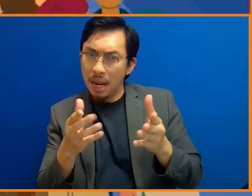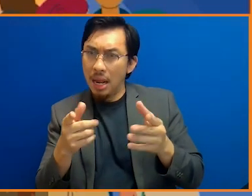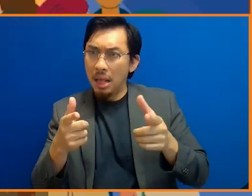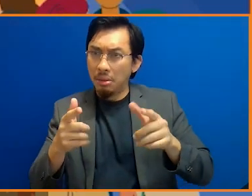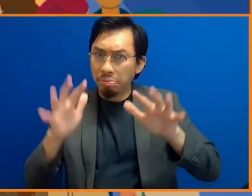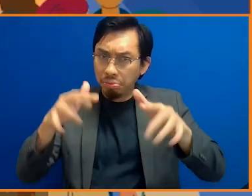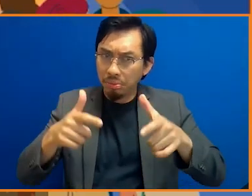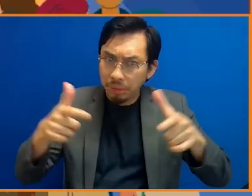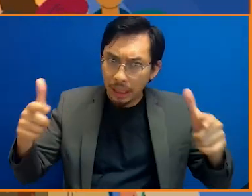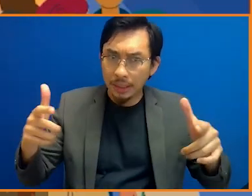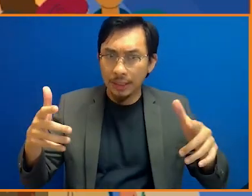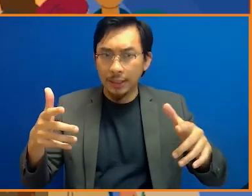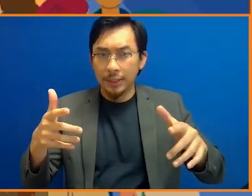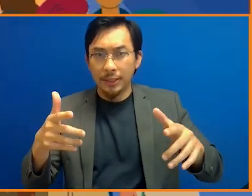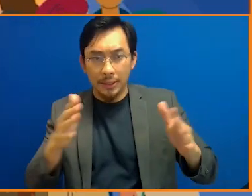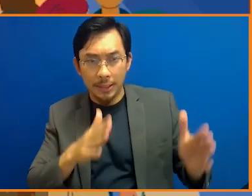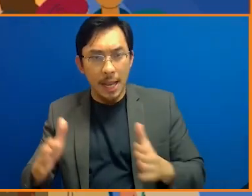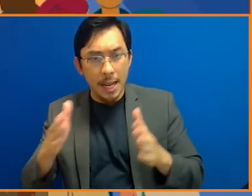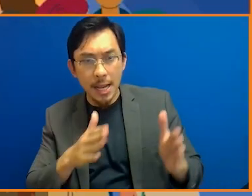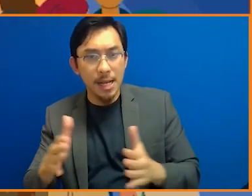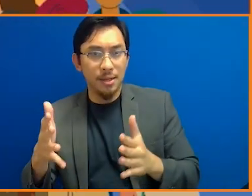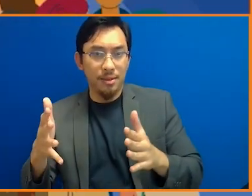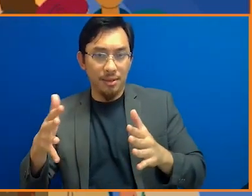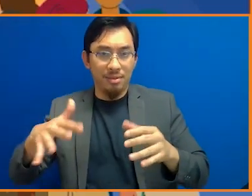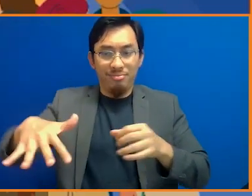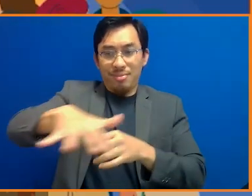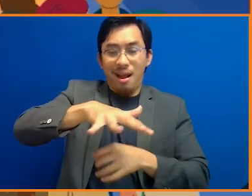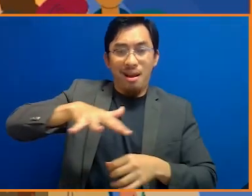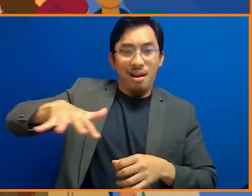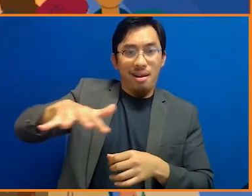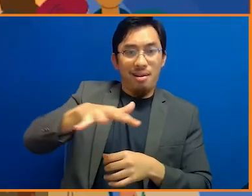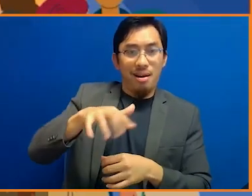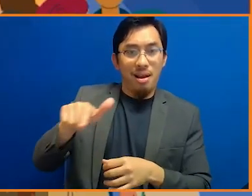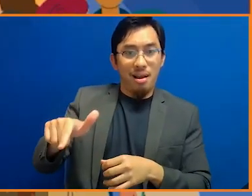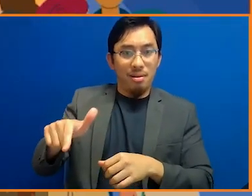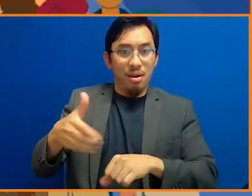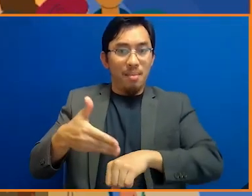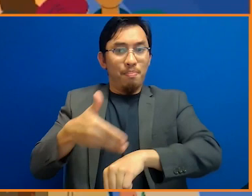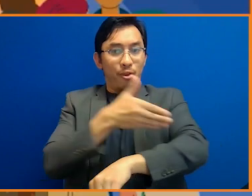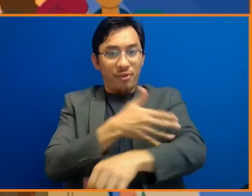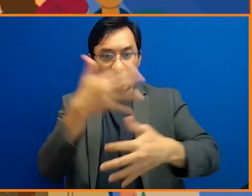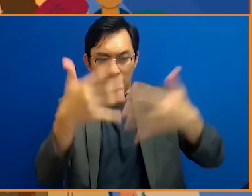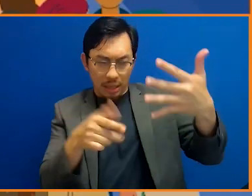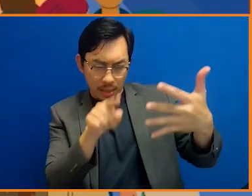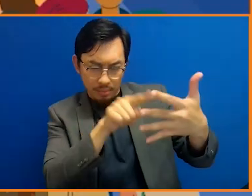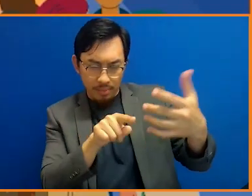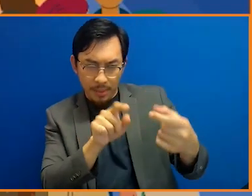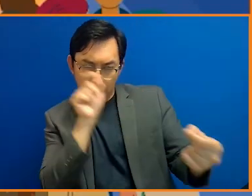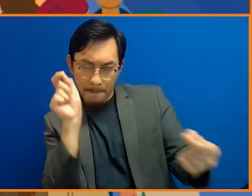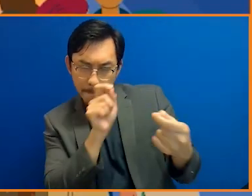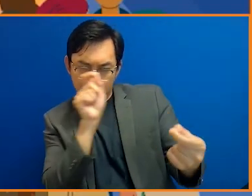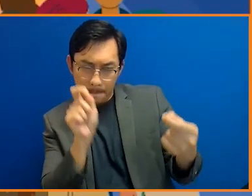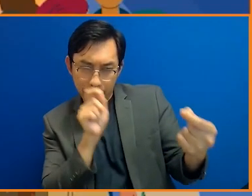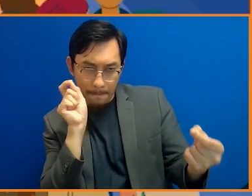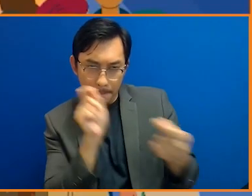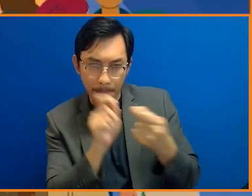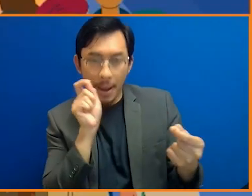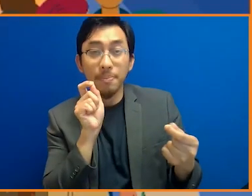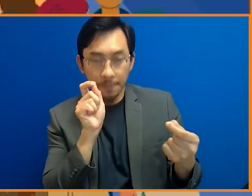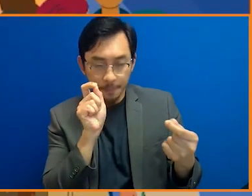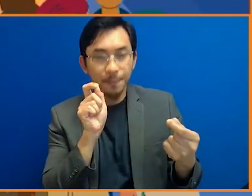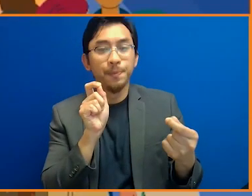increase some other possibility of the fault parameter, earthquake parameters in this area to improve the accuracy of